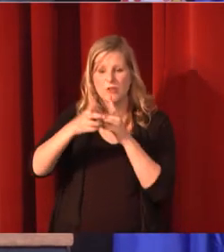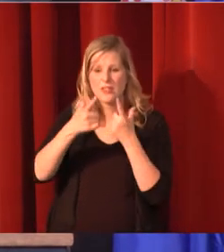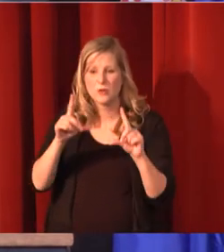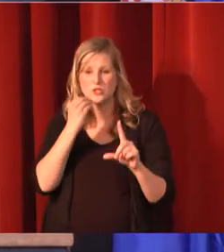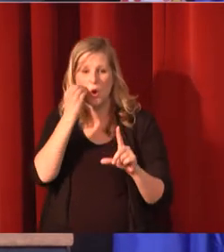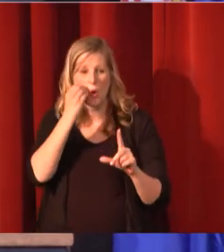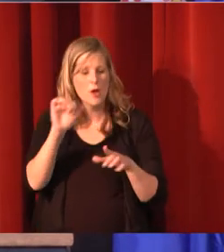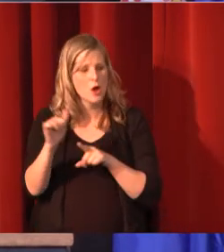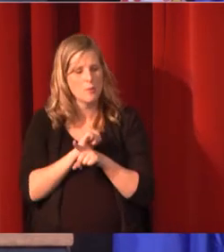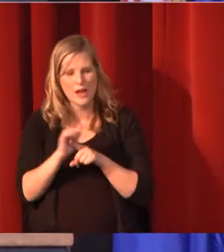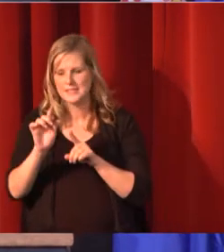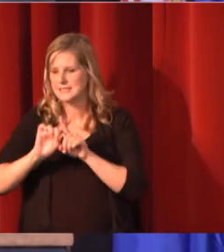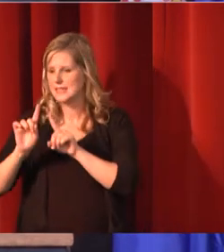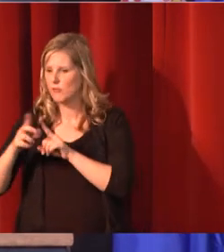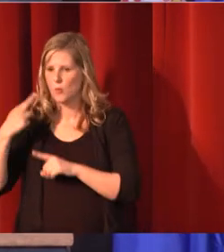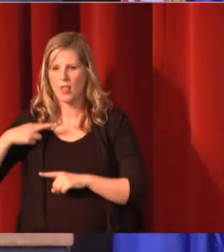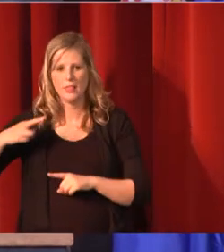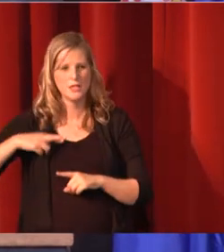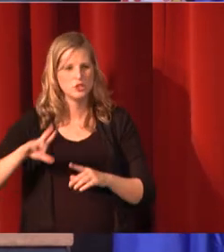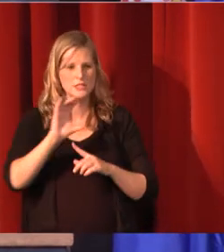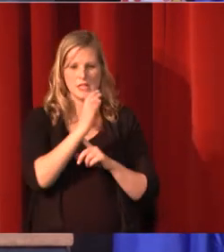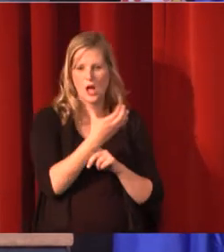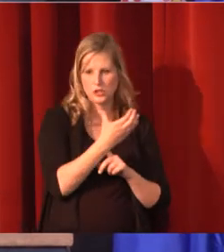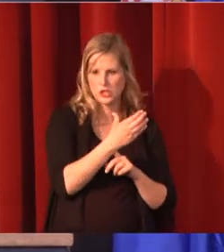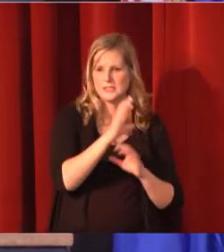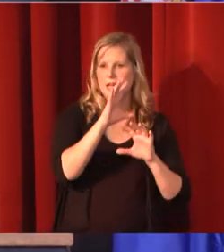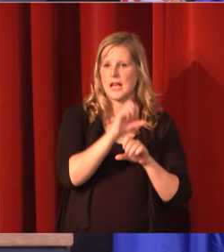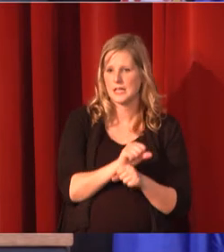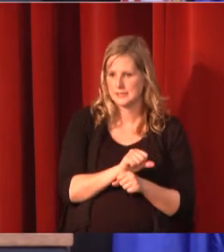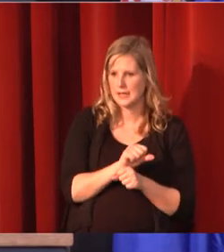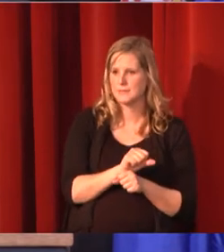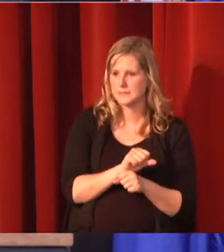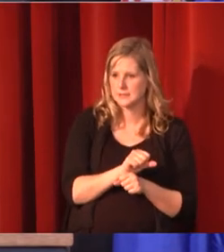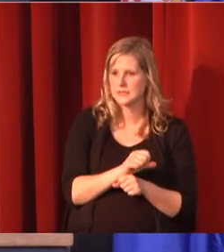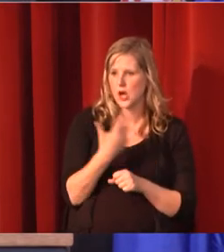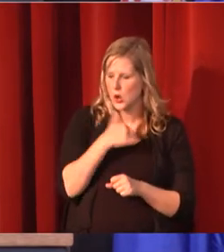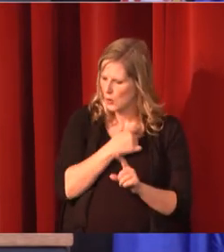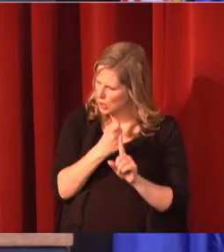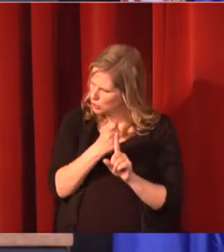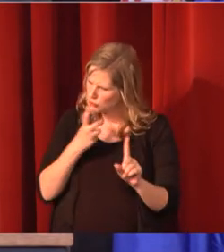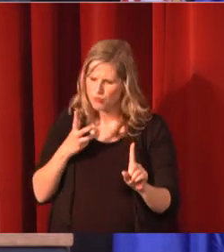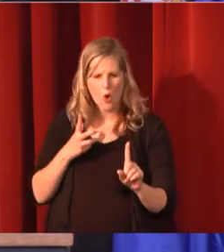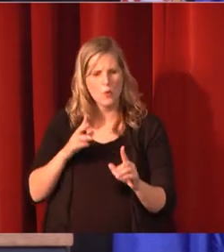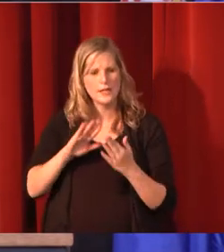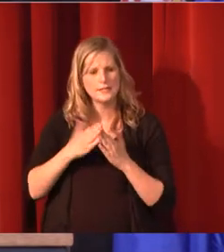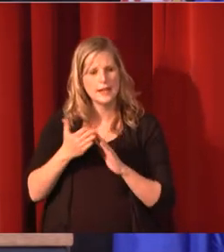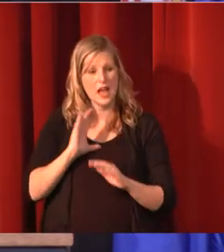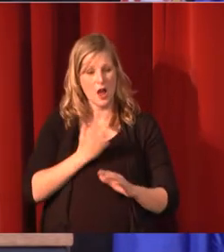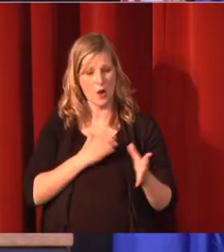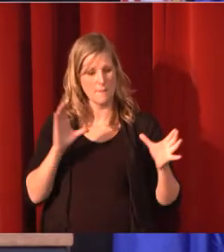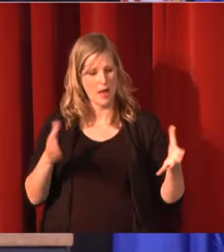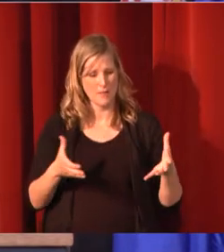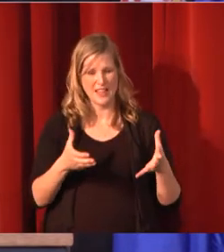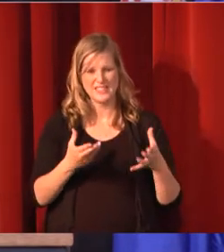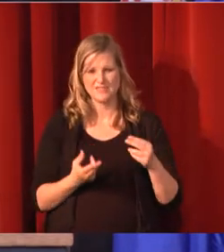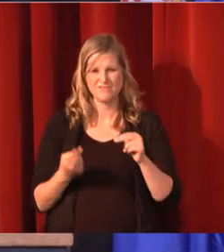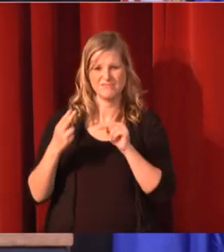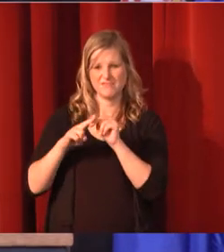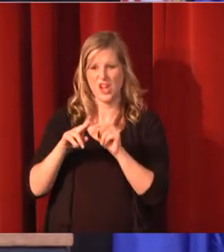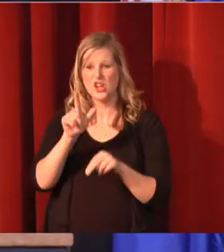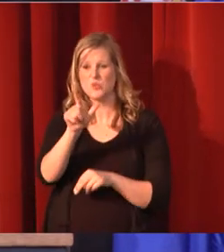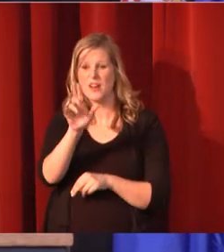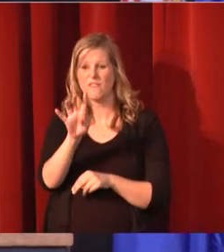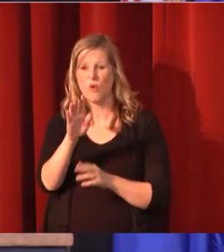practice countless different religions cultures and customs we're a growing city our population has grown by over